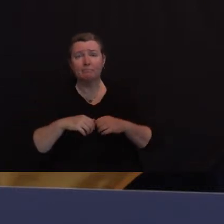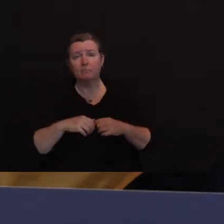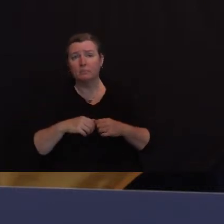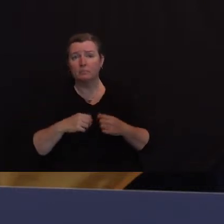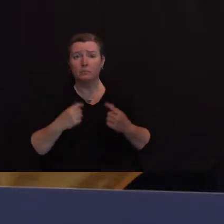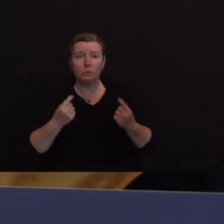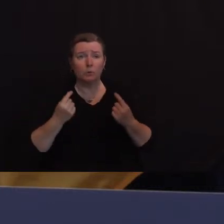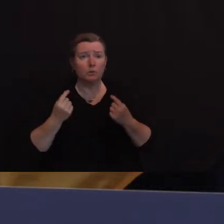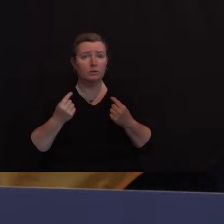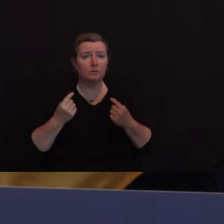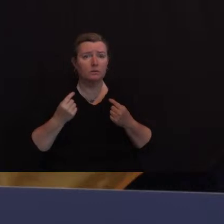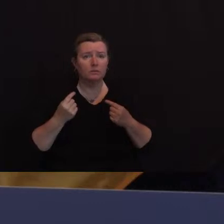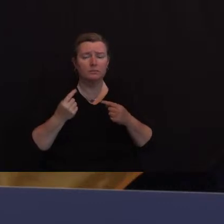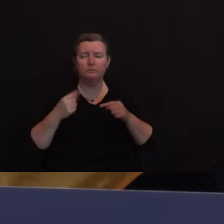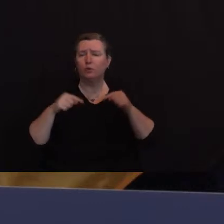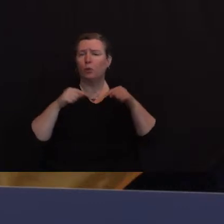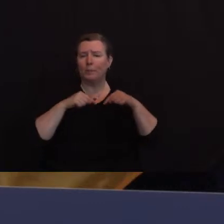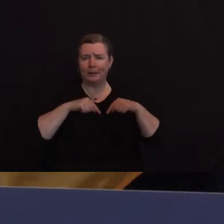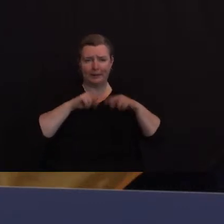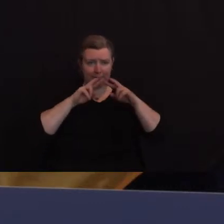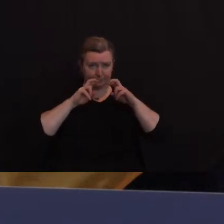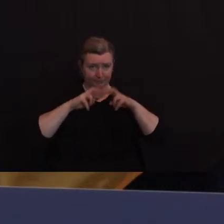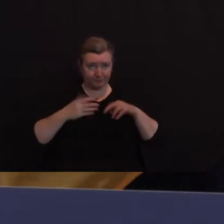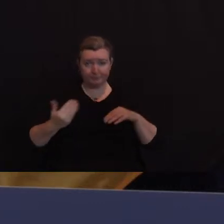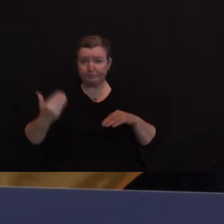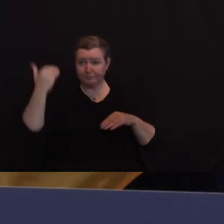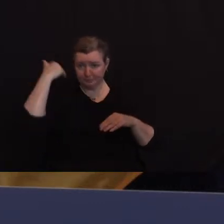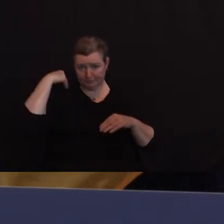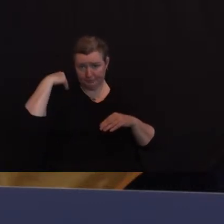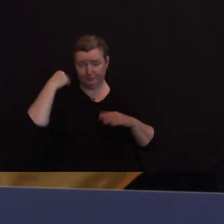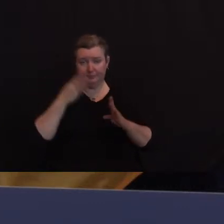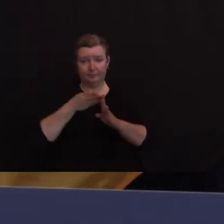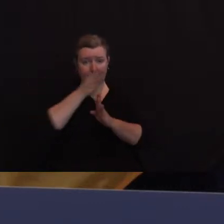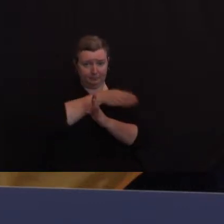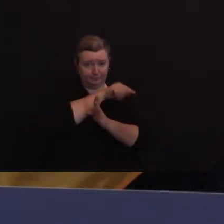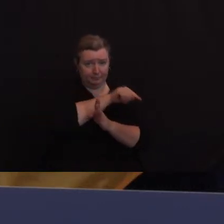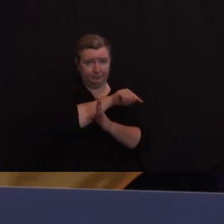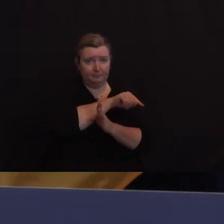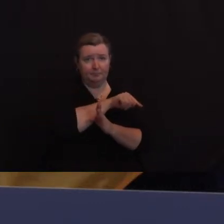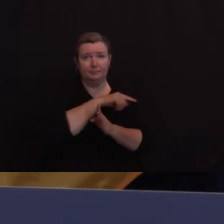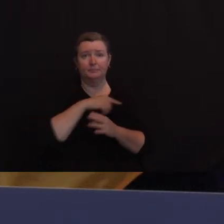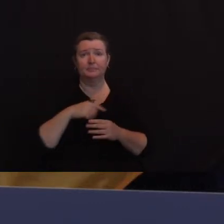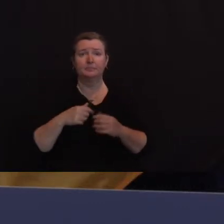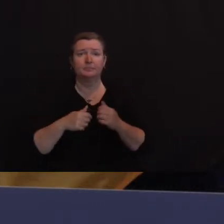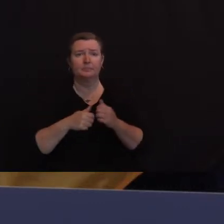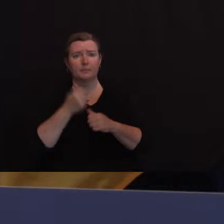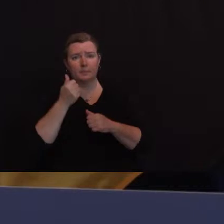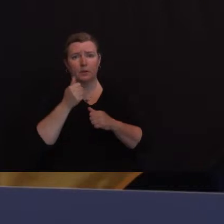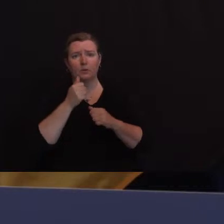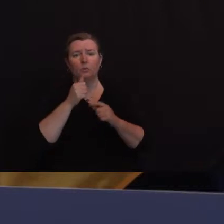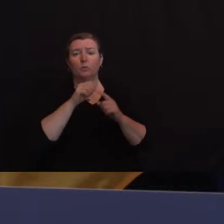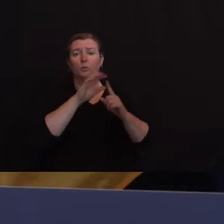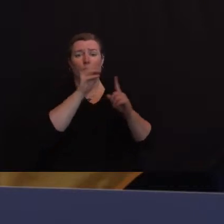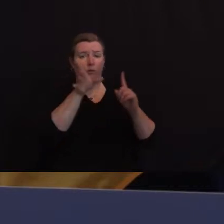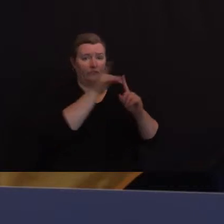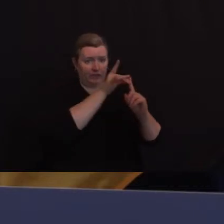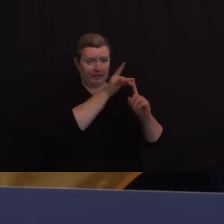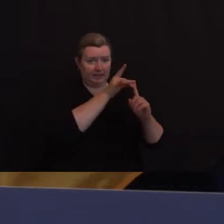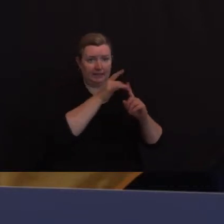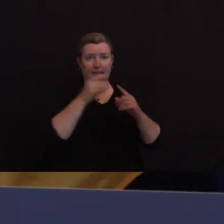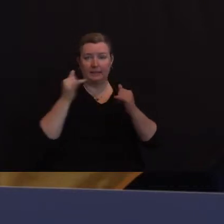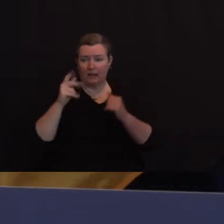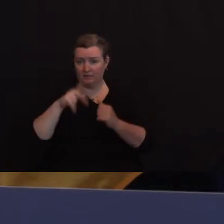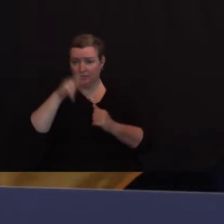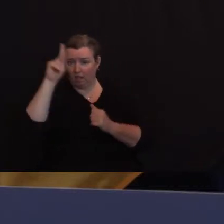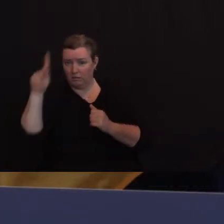infected. In the past, we know it was mostly Alpha, now it's almost all Delta. How many more people are becoming infected now compared to the past? And we do that, but the